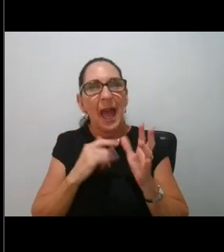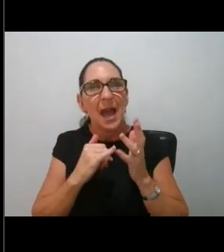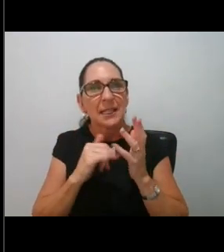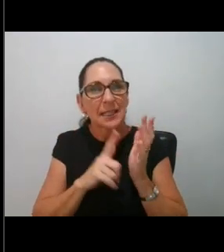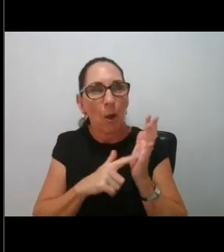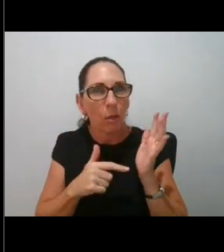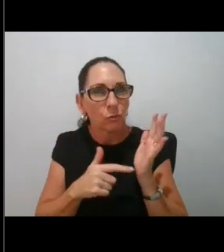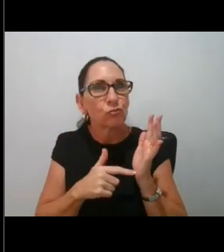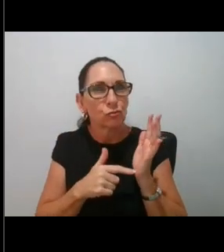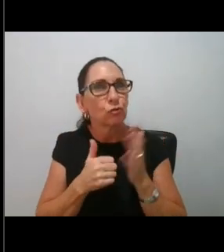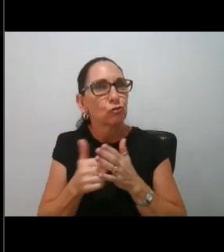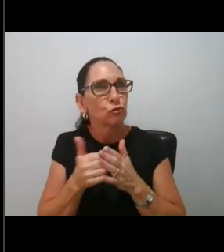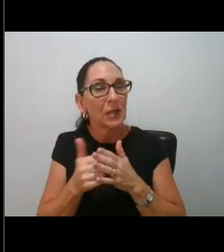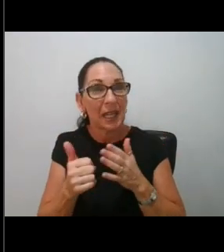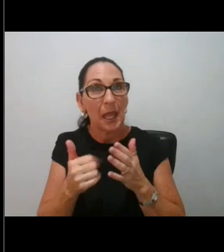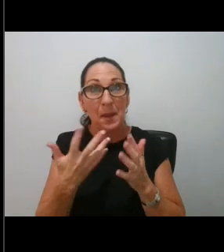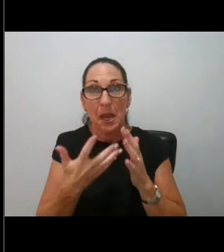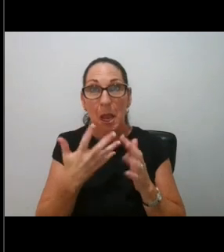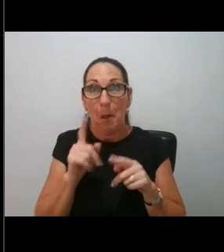our highest